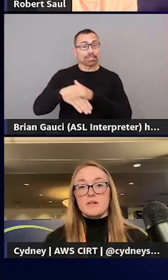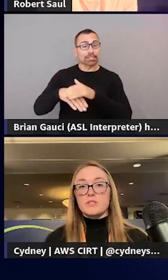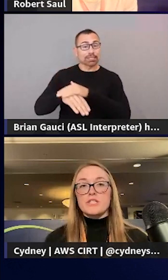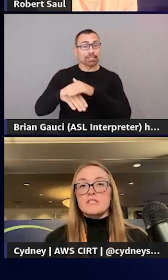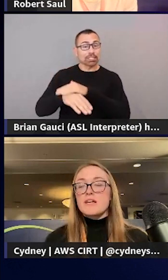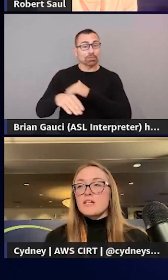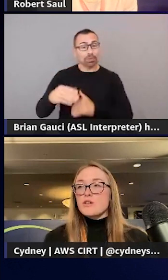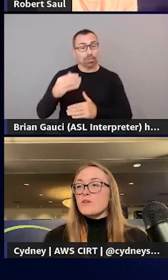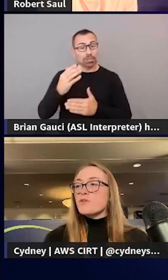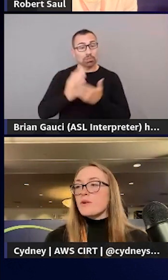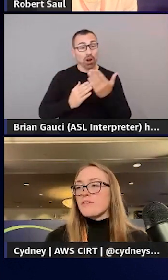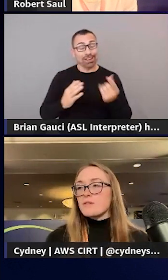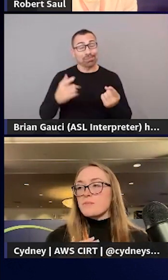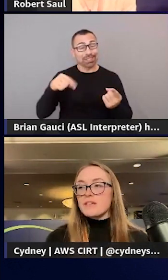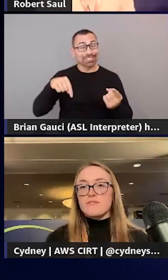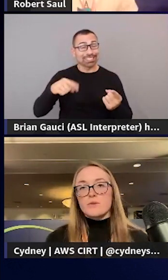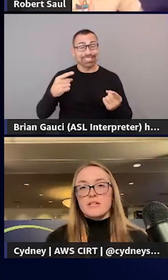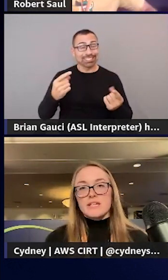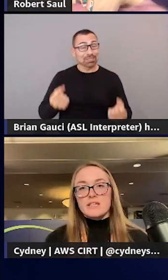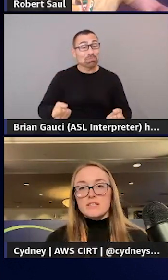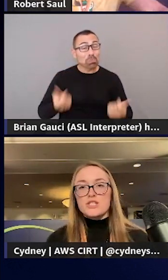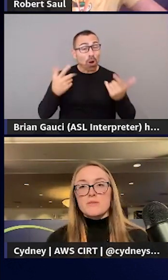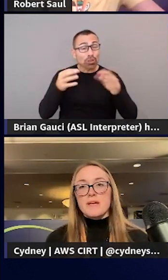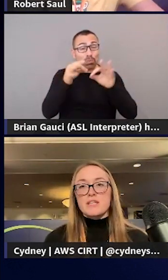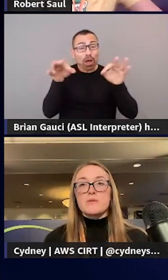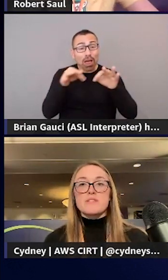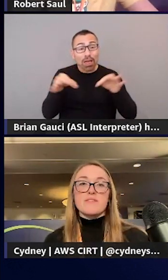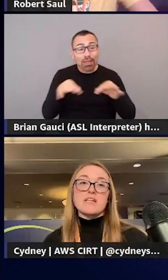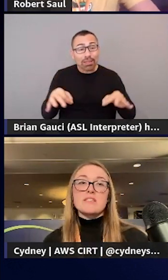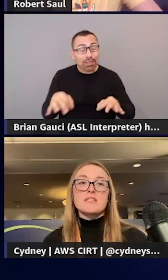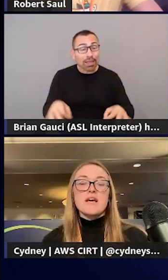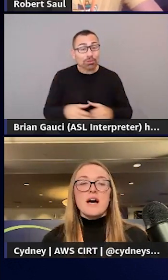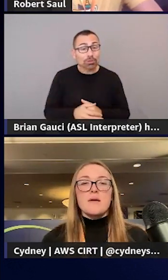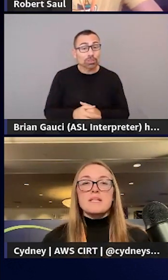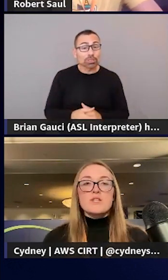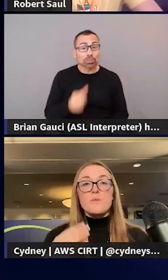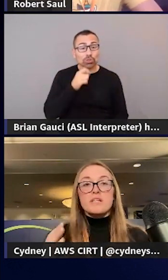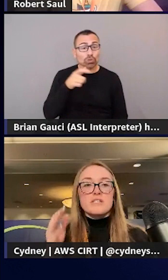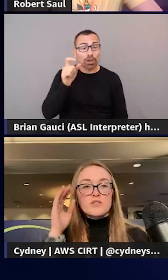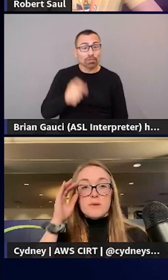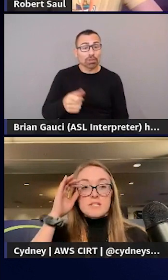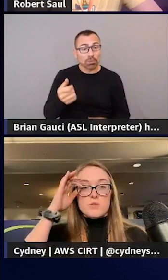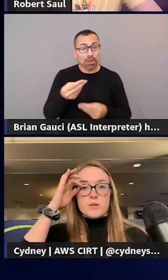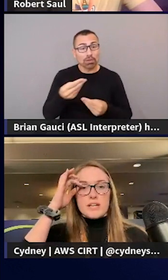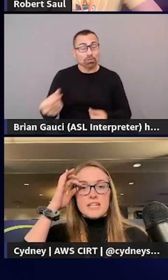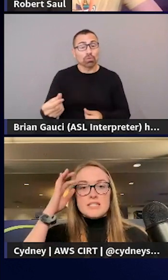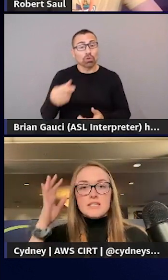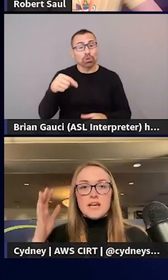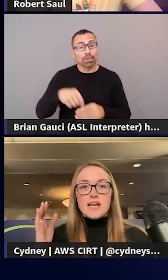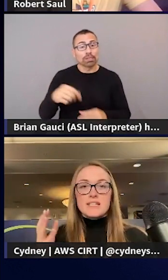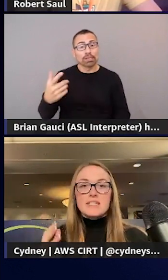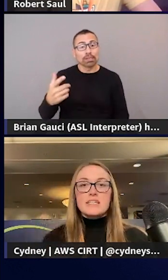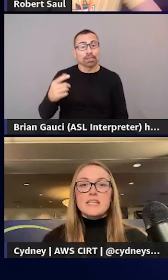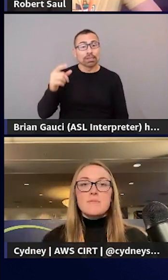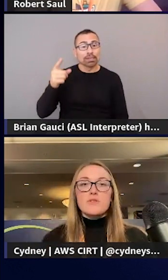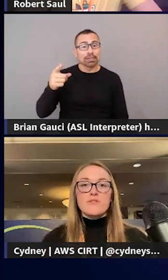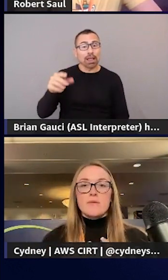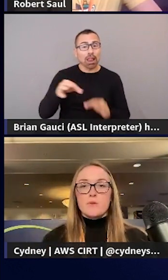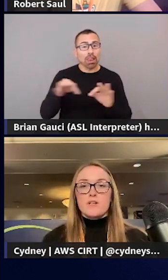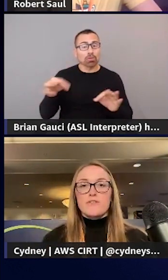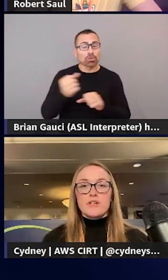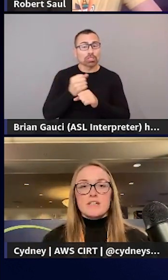multiple languages, so you don't have to be fluent in English to make use of this. And so what is this repository? It's an